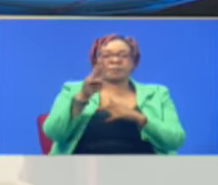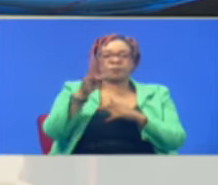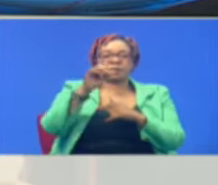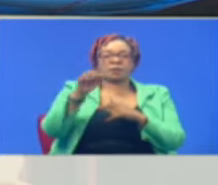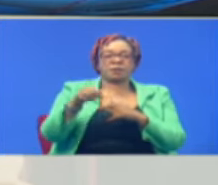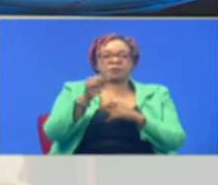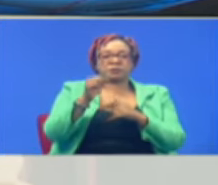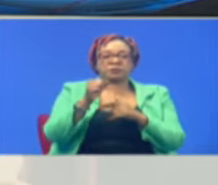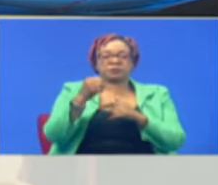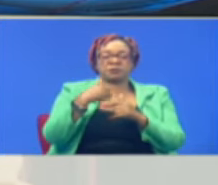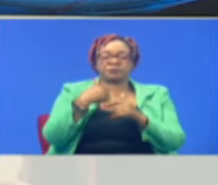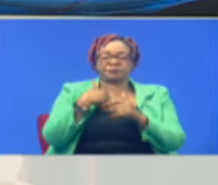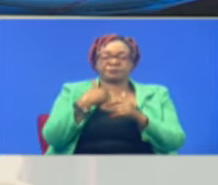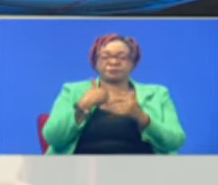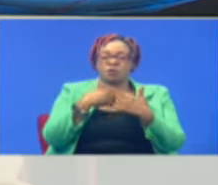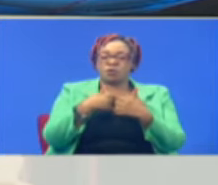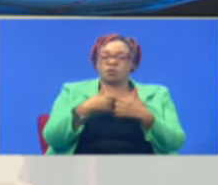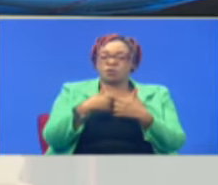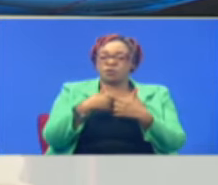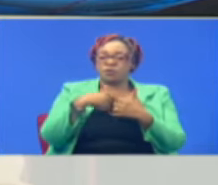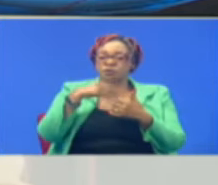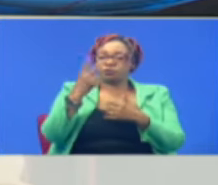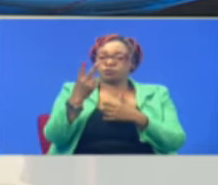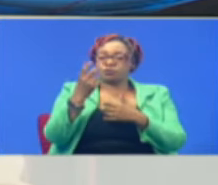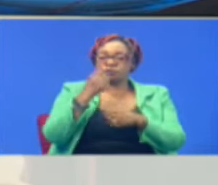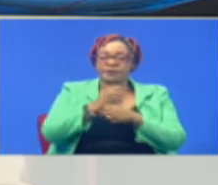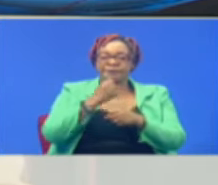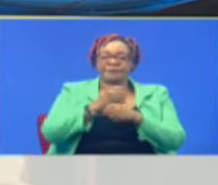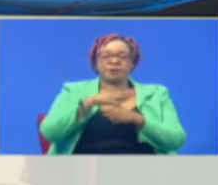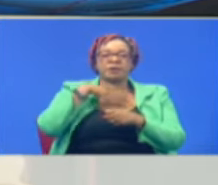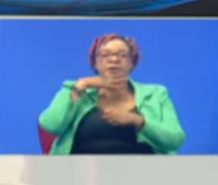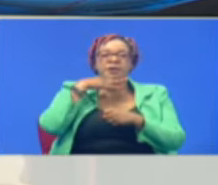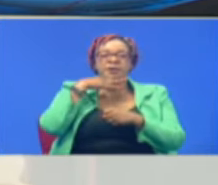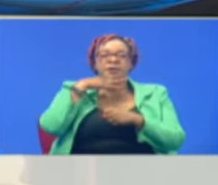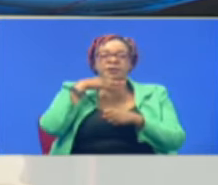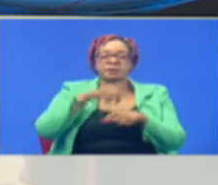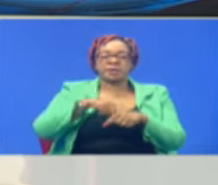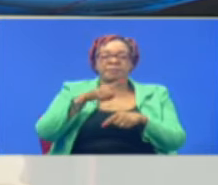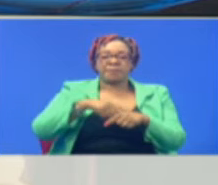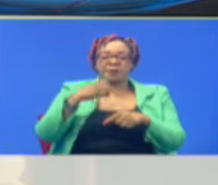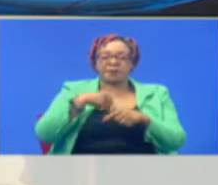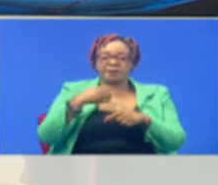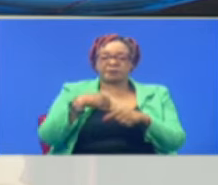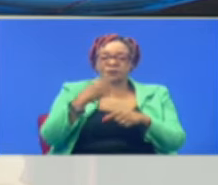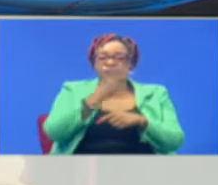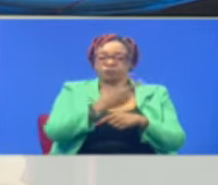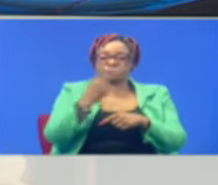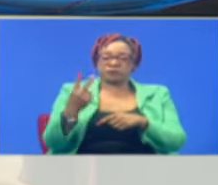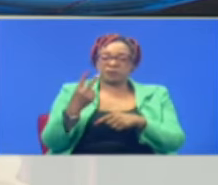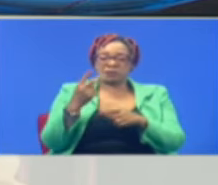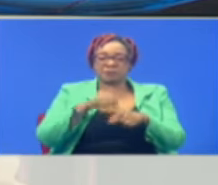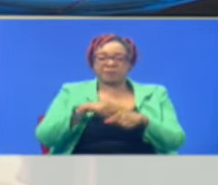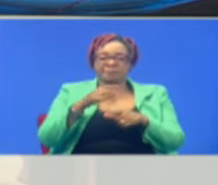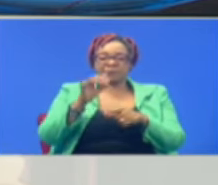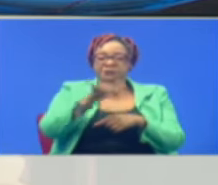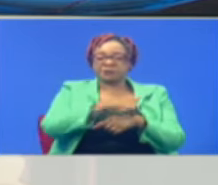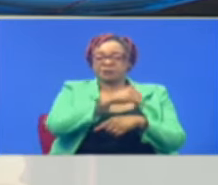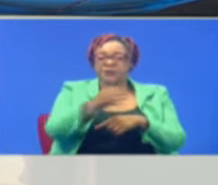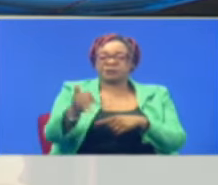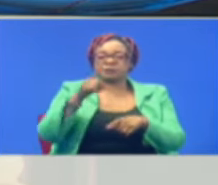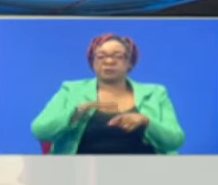saddened by the loss of two members of staff aboard a two-seater Husky aircraft, which crashed immediately after